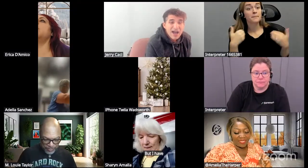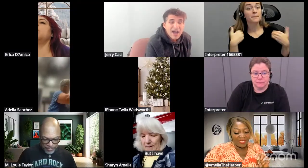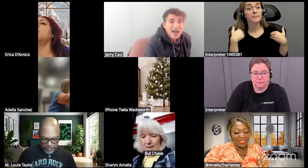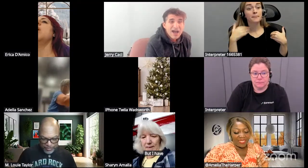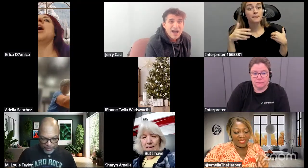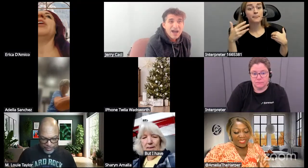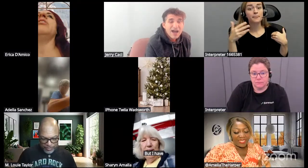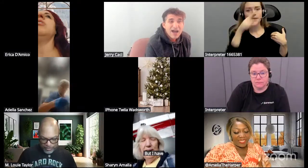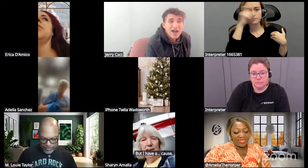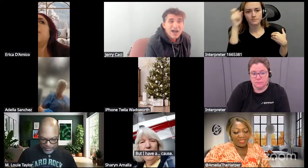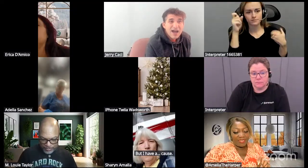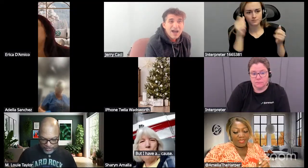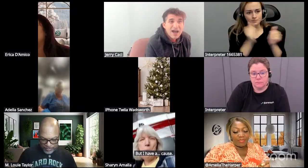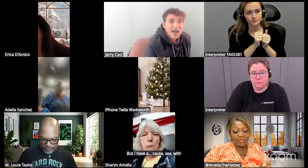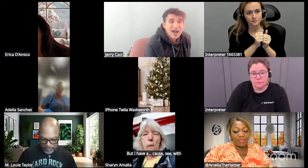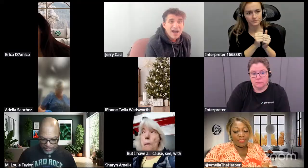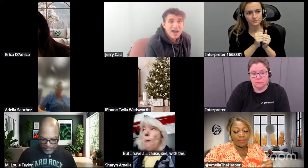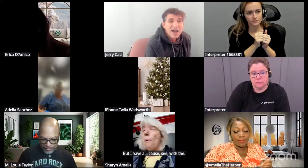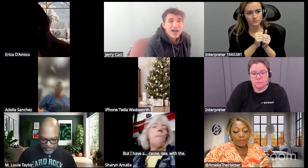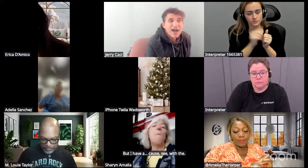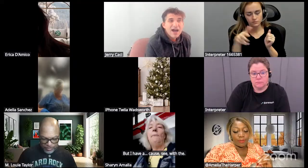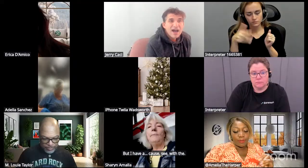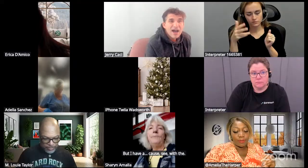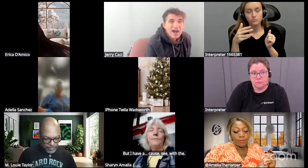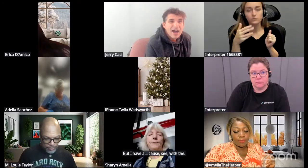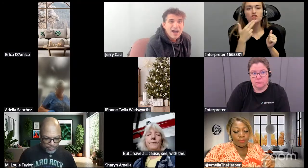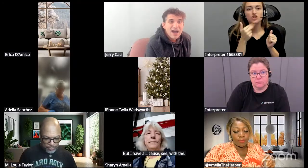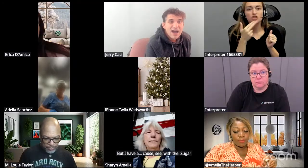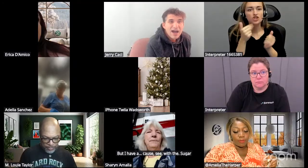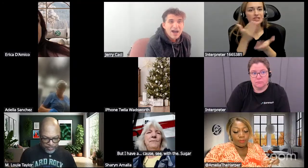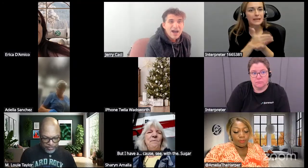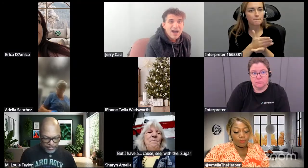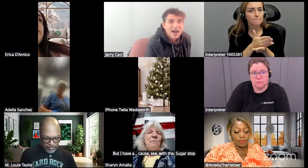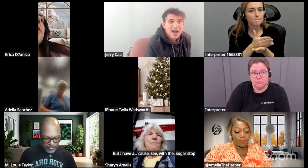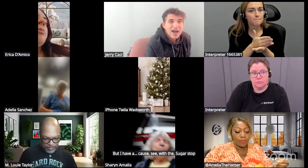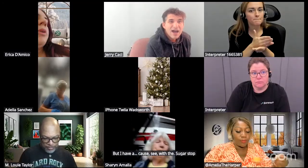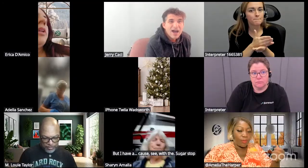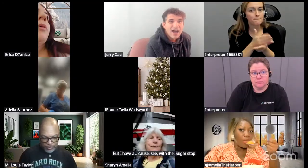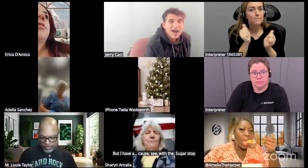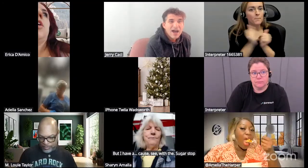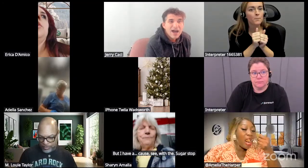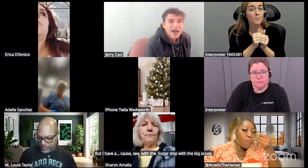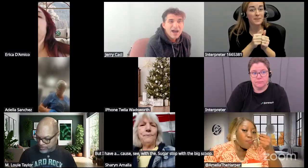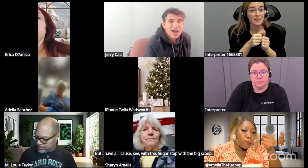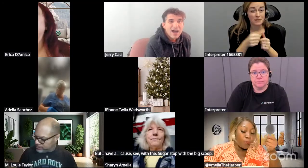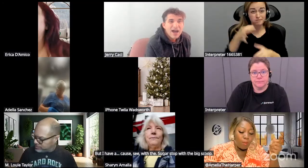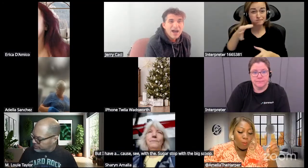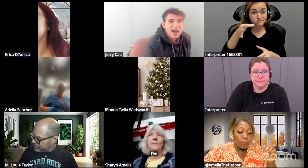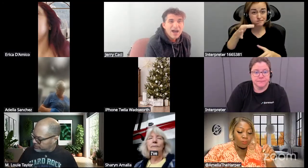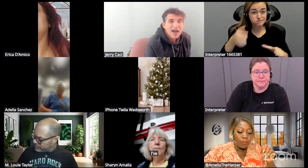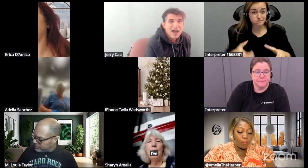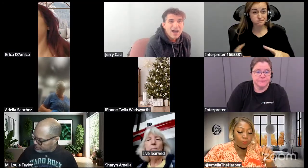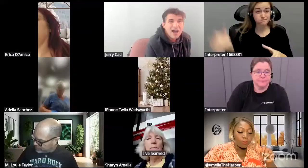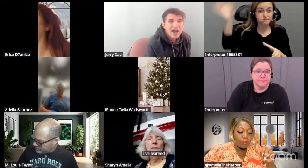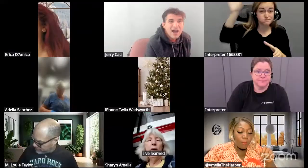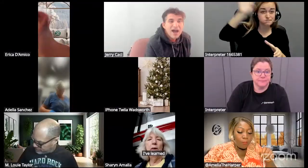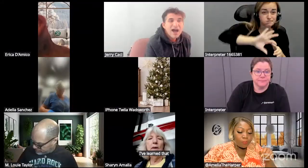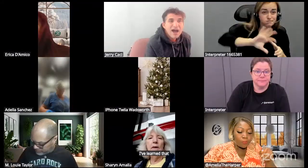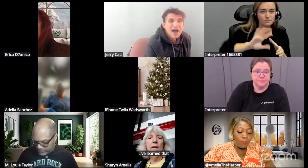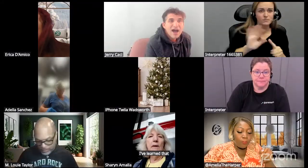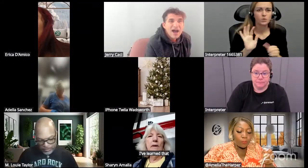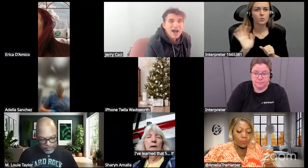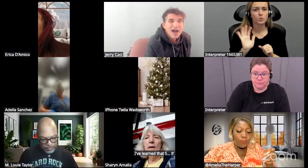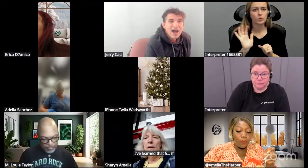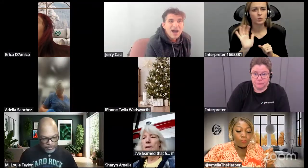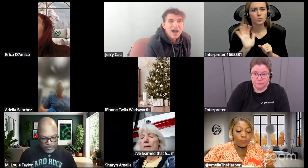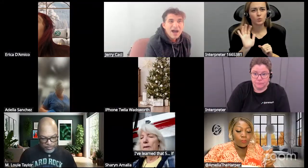cause see with the sugar stop, with the big scoop, I've learned that if